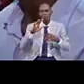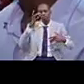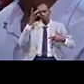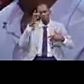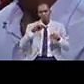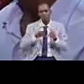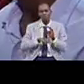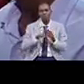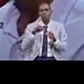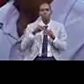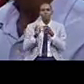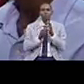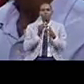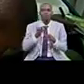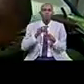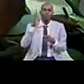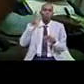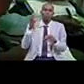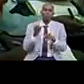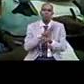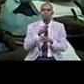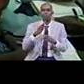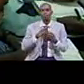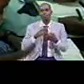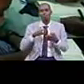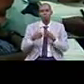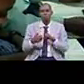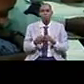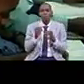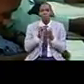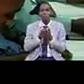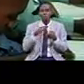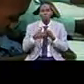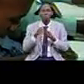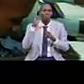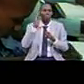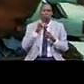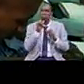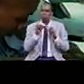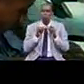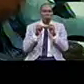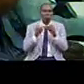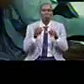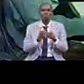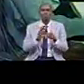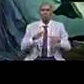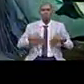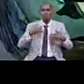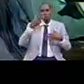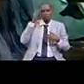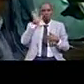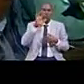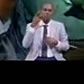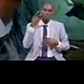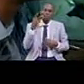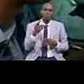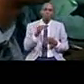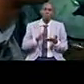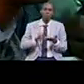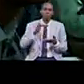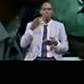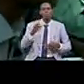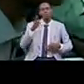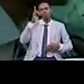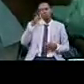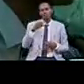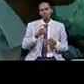that calamity away. That disaster will not continue in your life because you're going to see the glory of God. I will see the